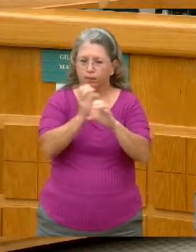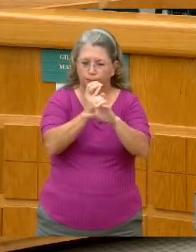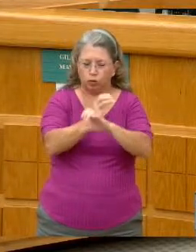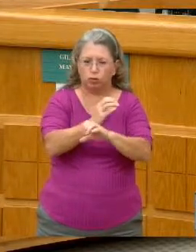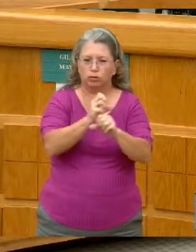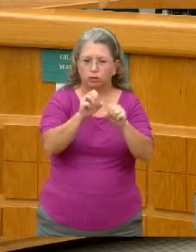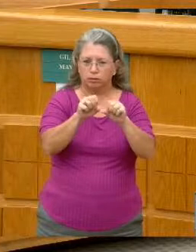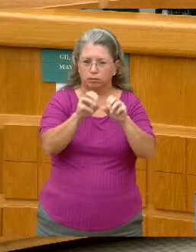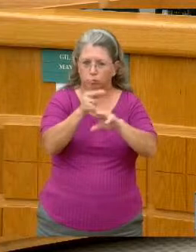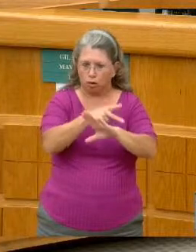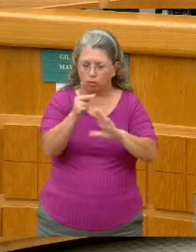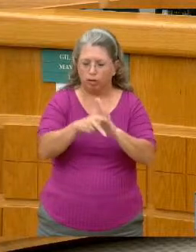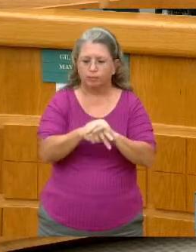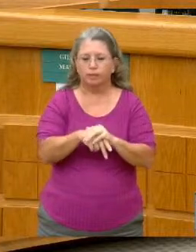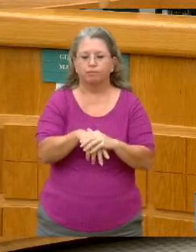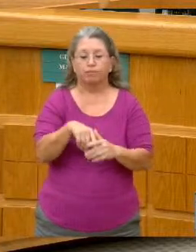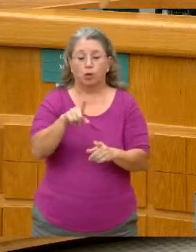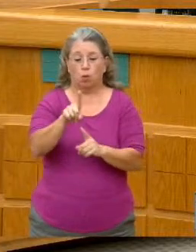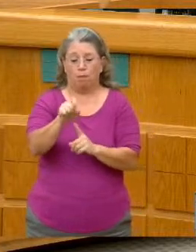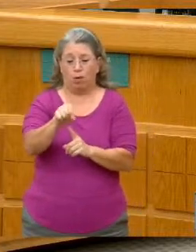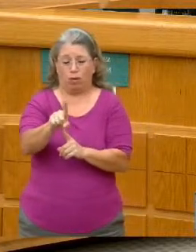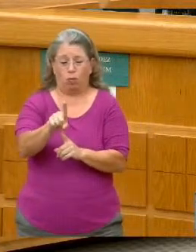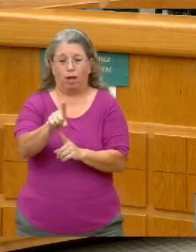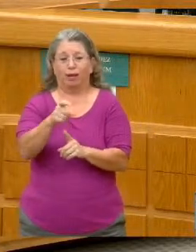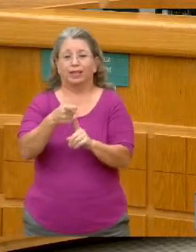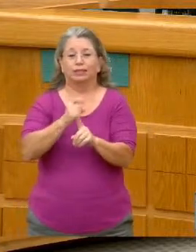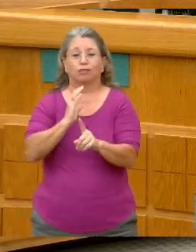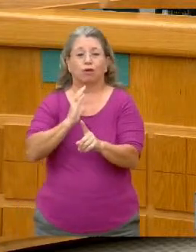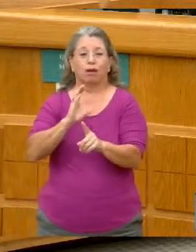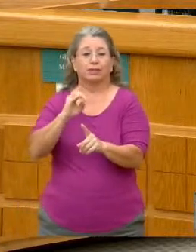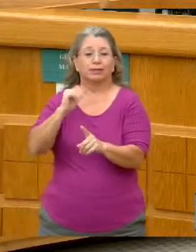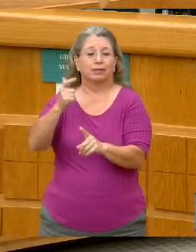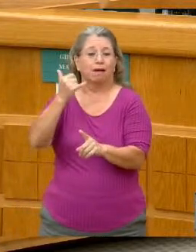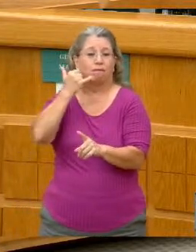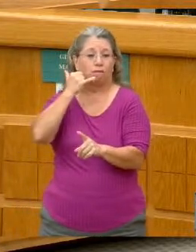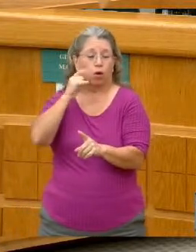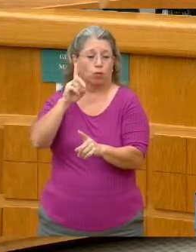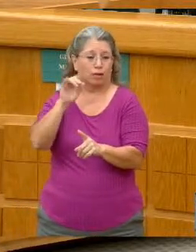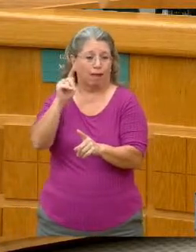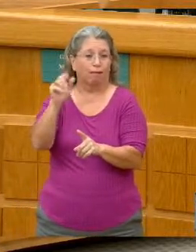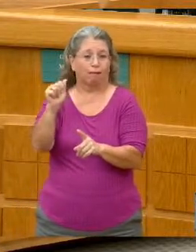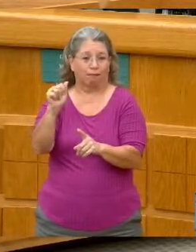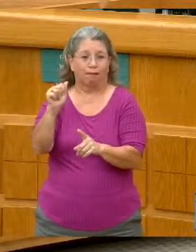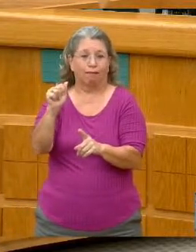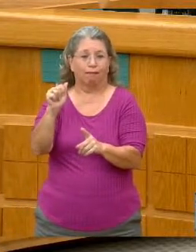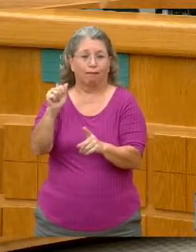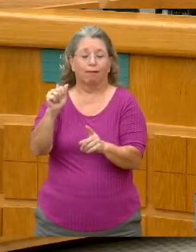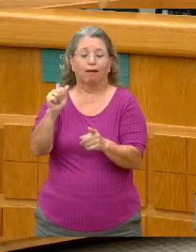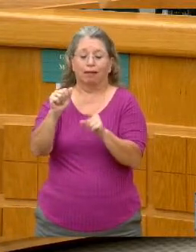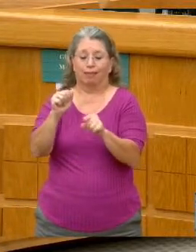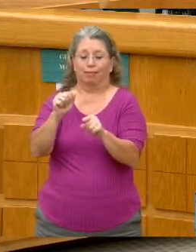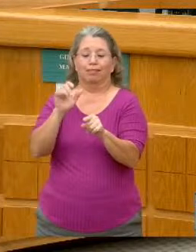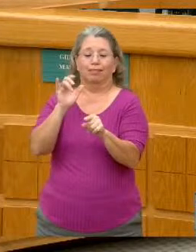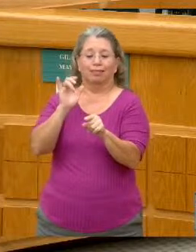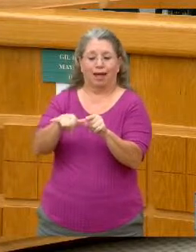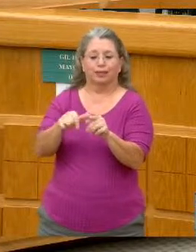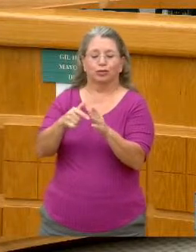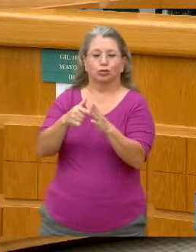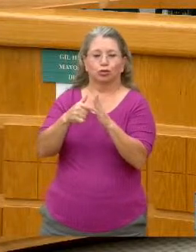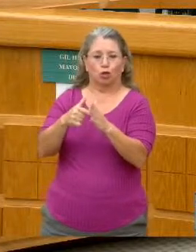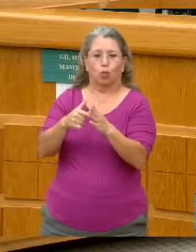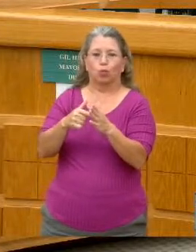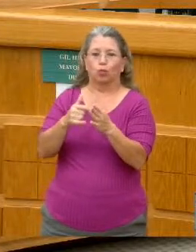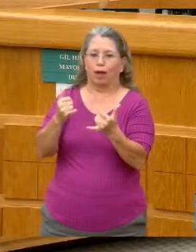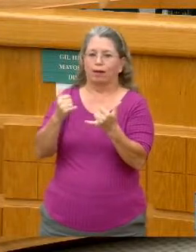that uses cell phone data to predict what's going to happen in the future, and is indicating right now that our transmission rate is